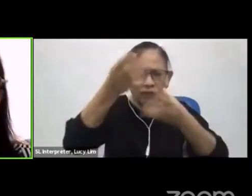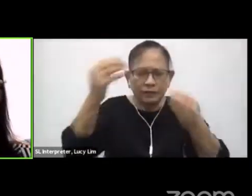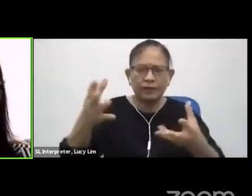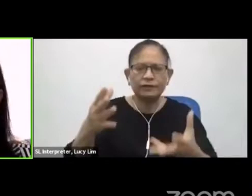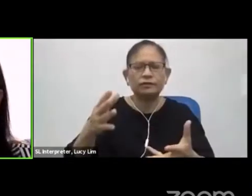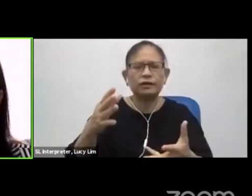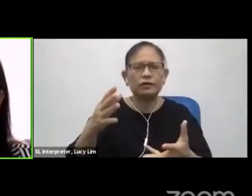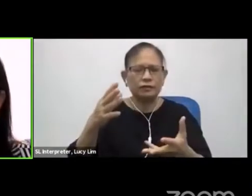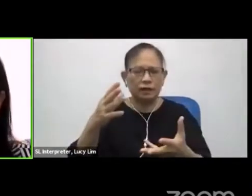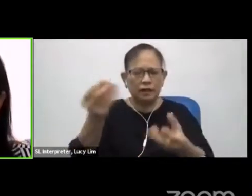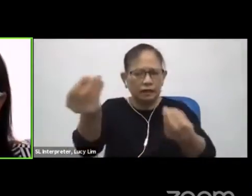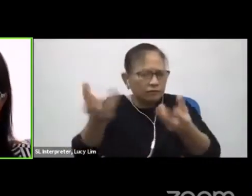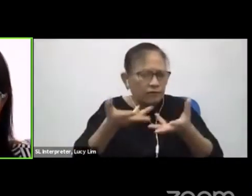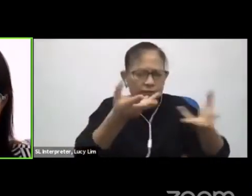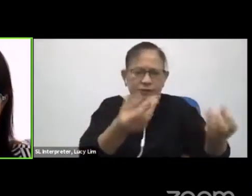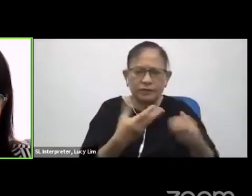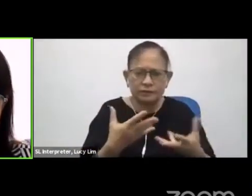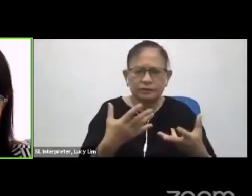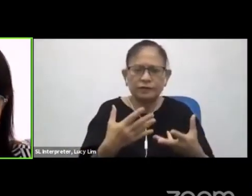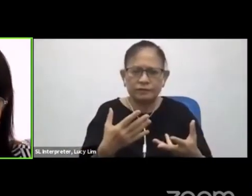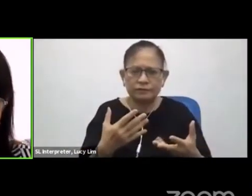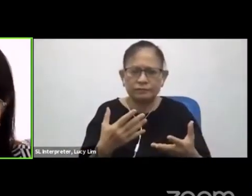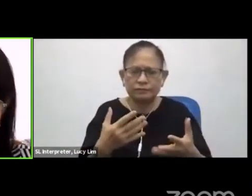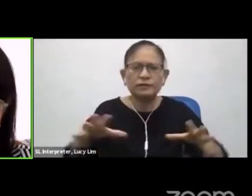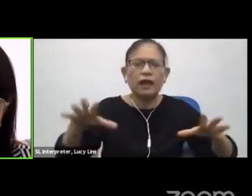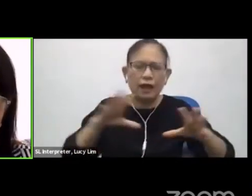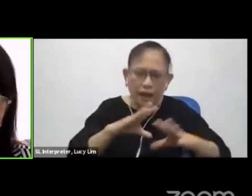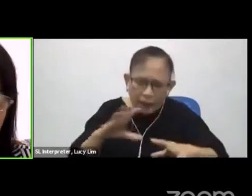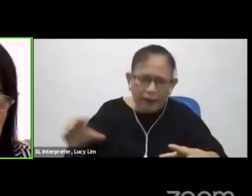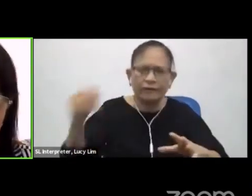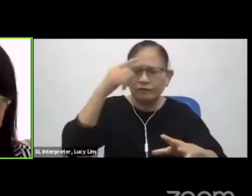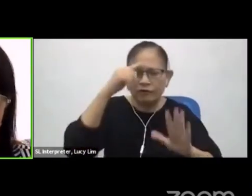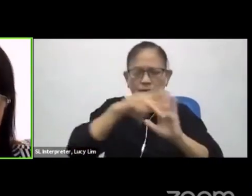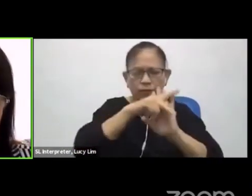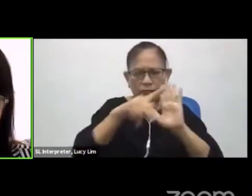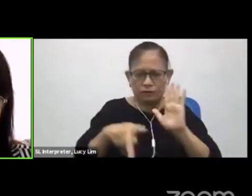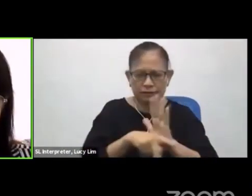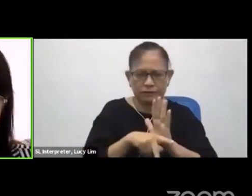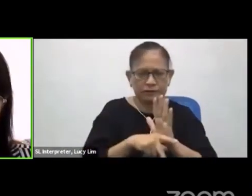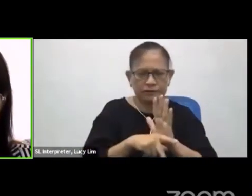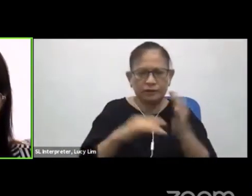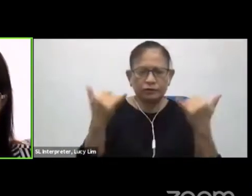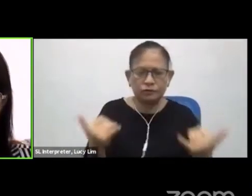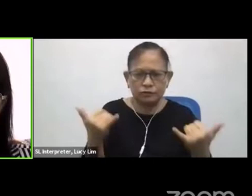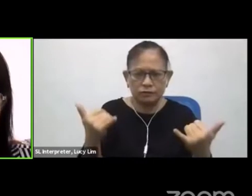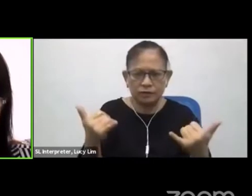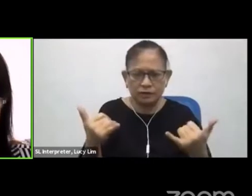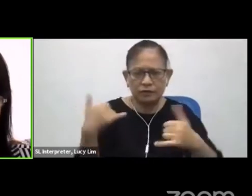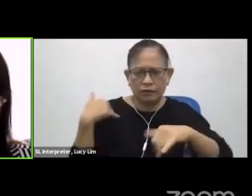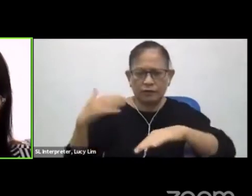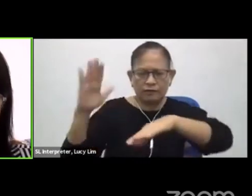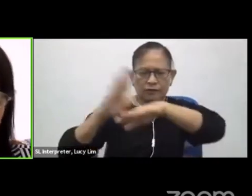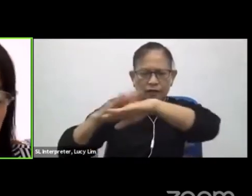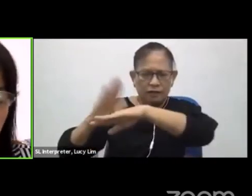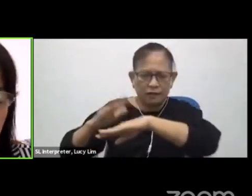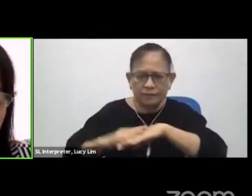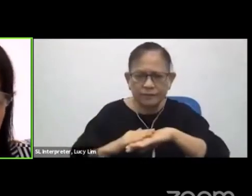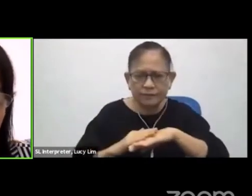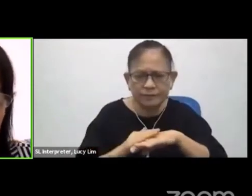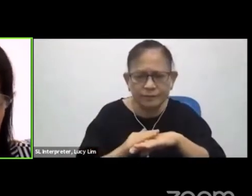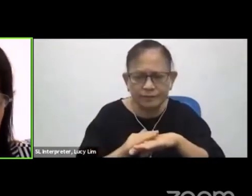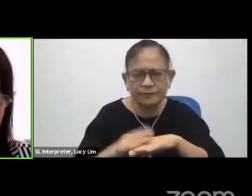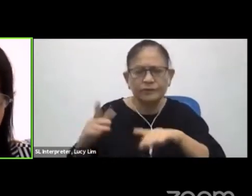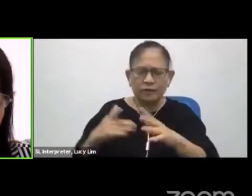commendable and useful for the future policy development. Today, we have been reminded of what many women suffer throughout